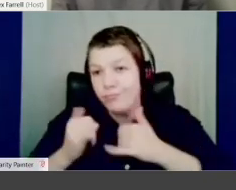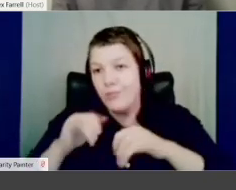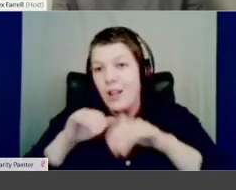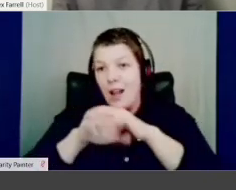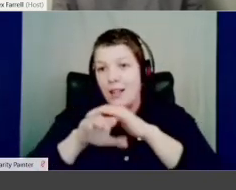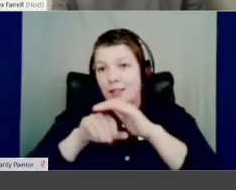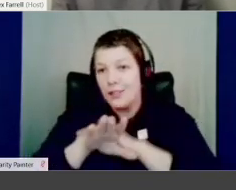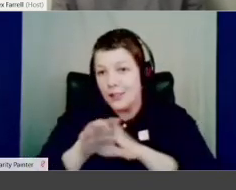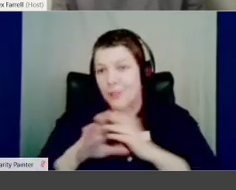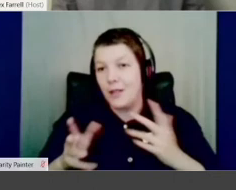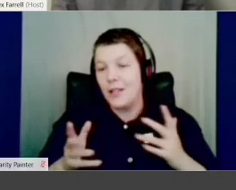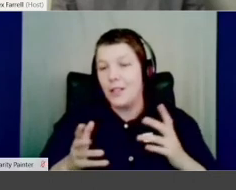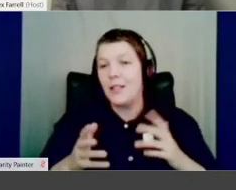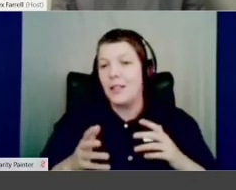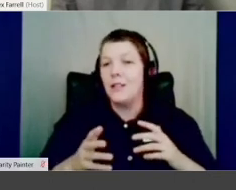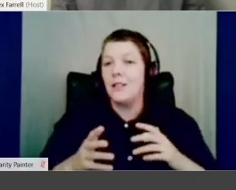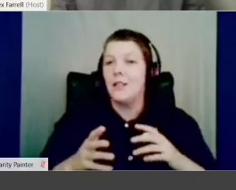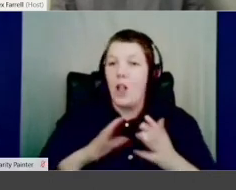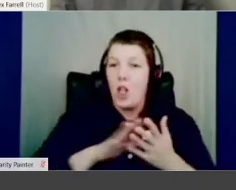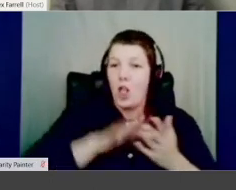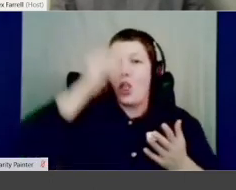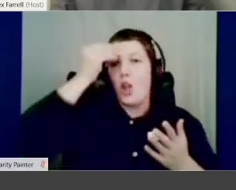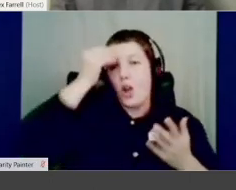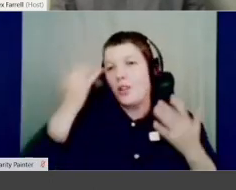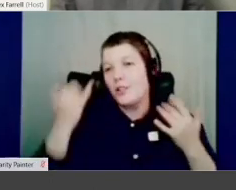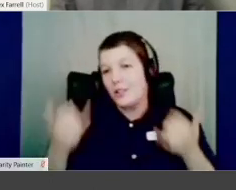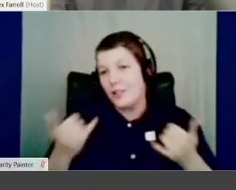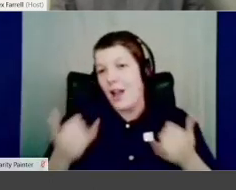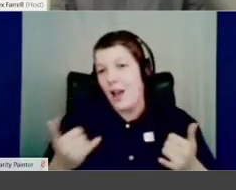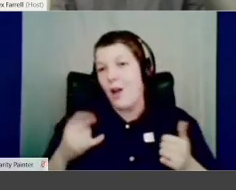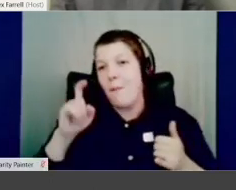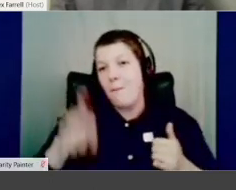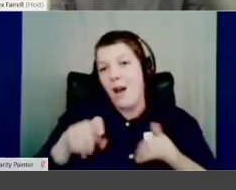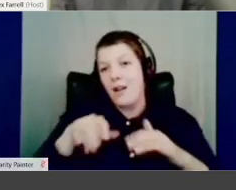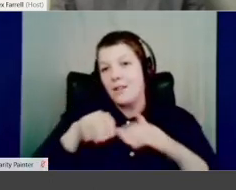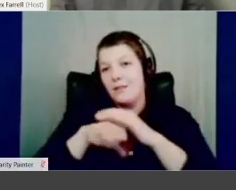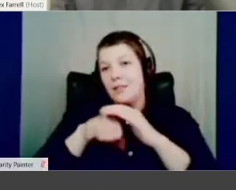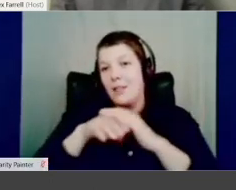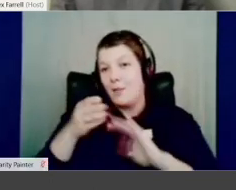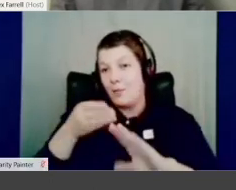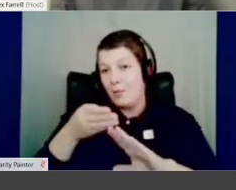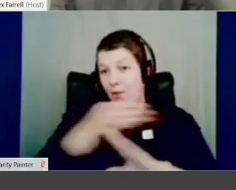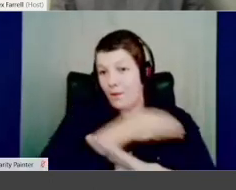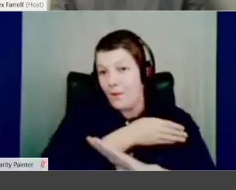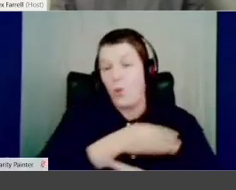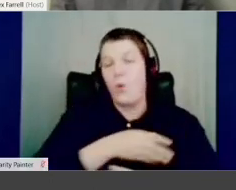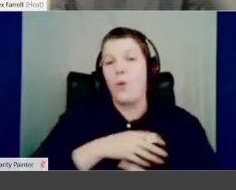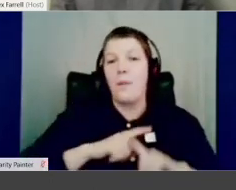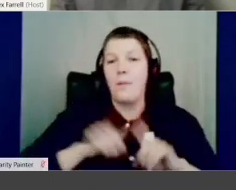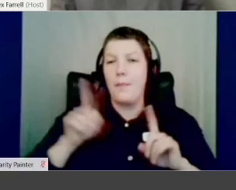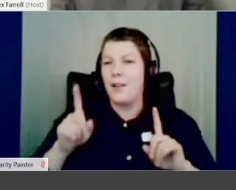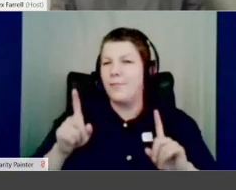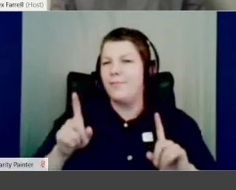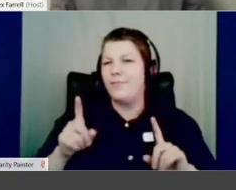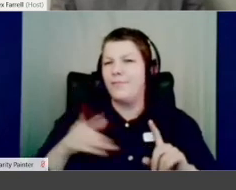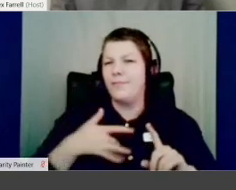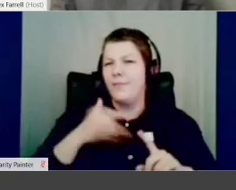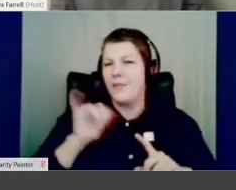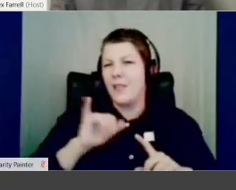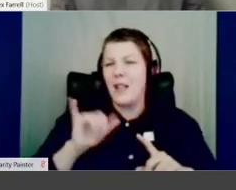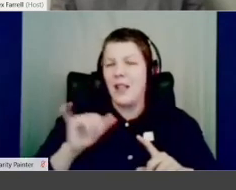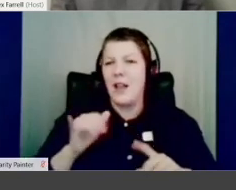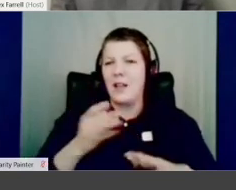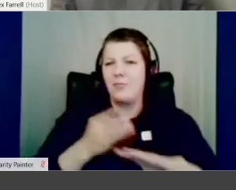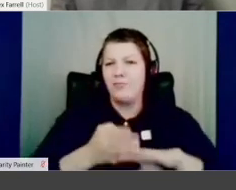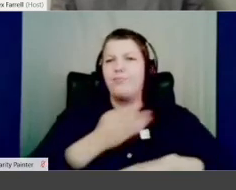comes to accessibility. But I think people are getting it and getting better, and things are moving forward.